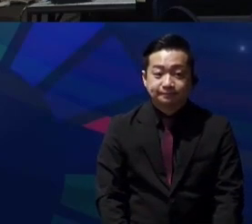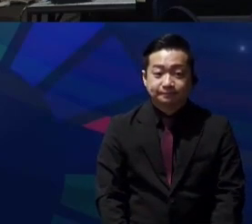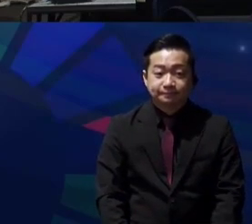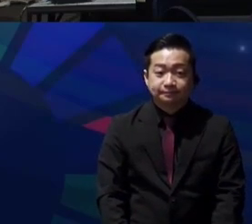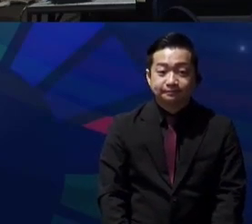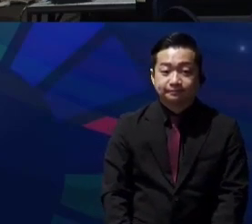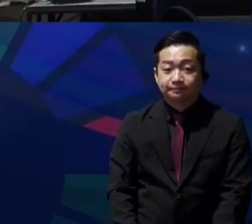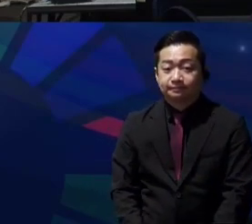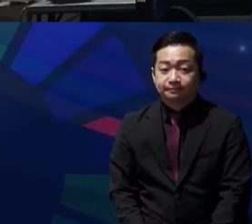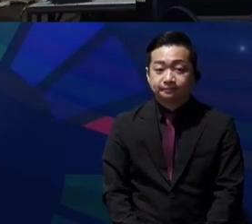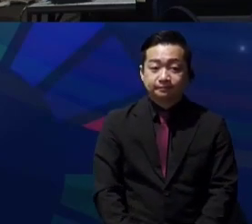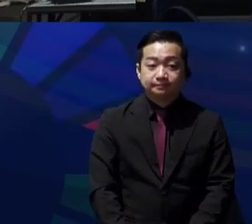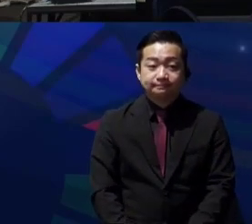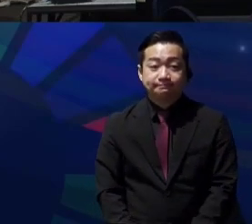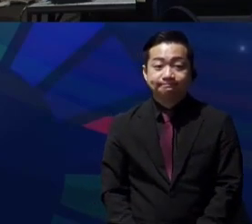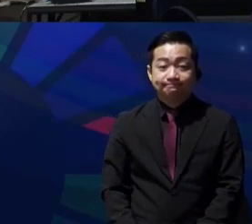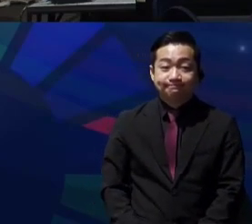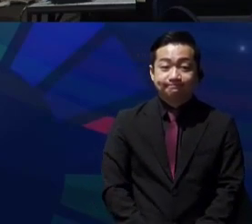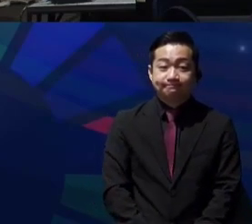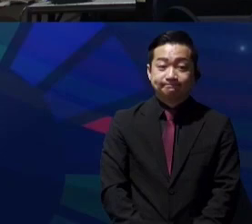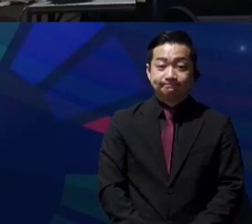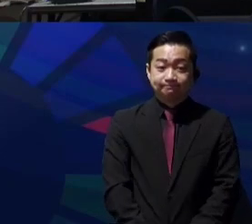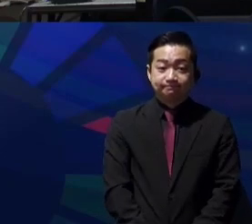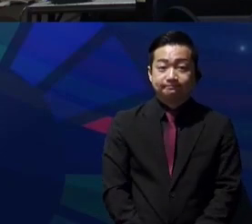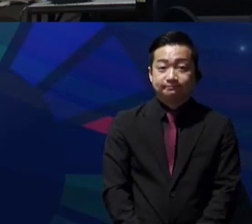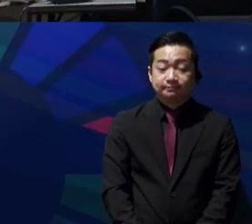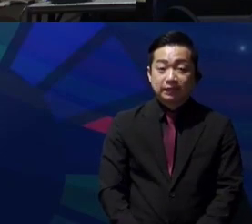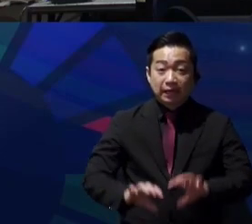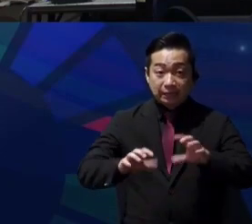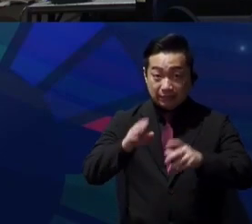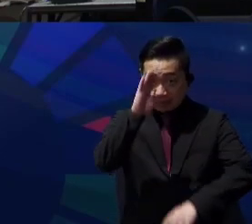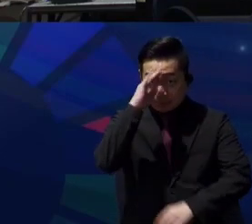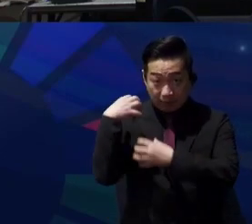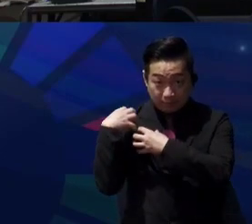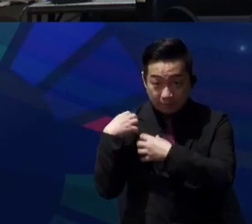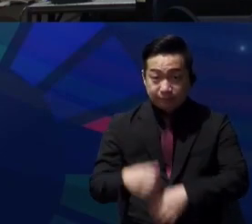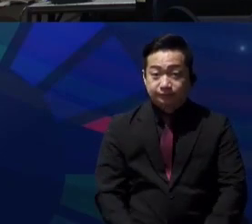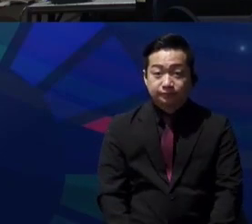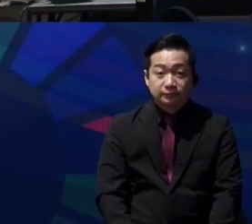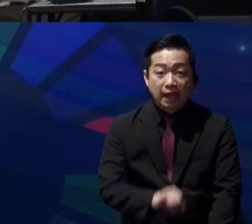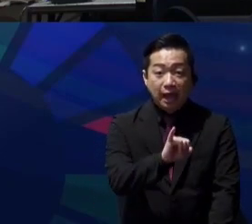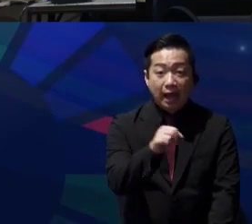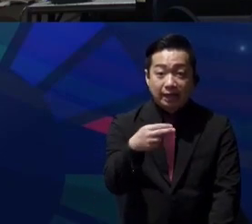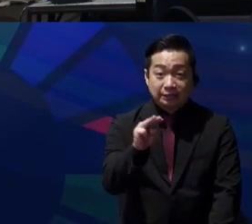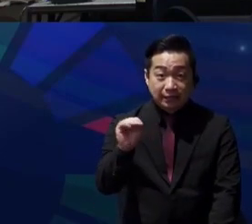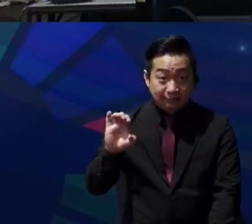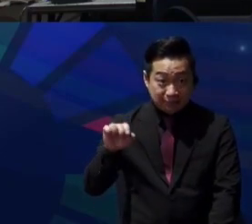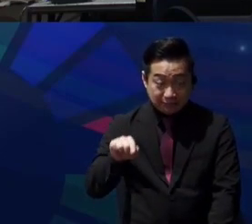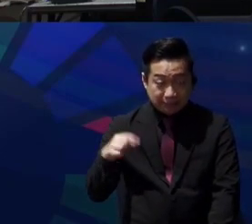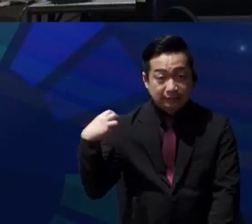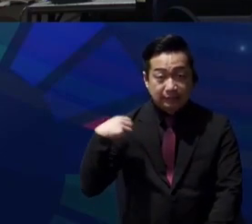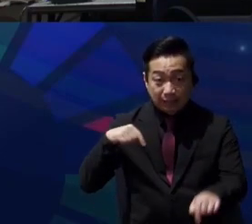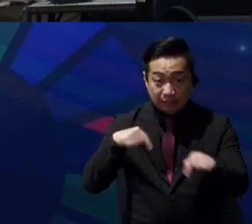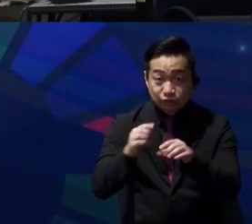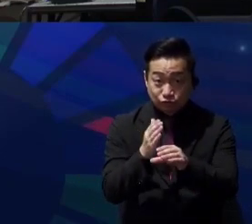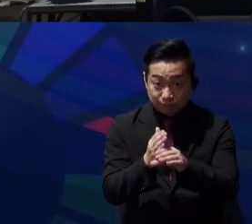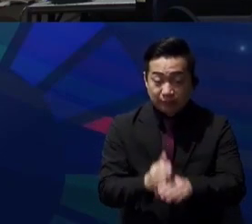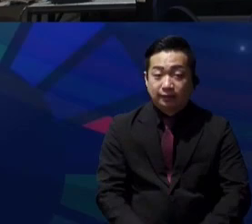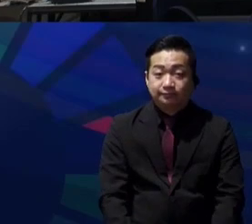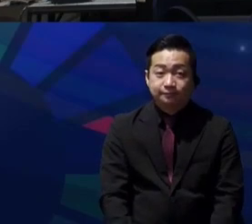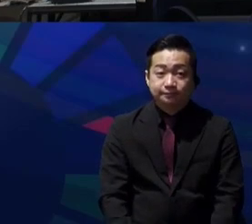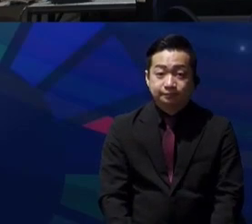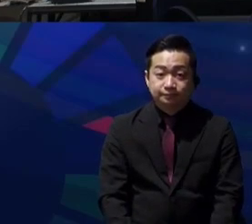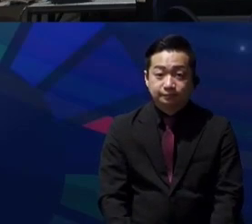is led by IHME, which is founded in Seattle, also by